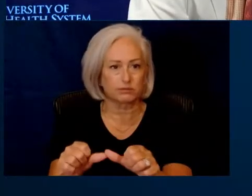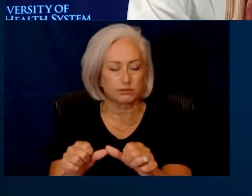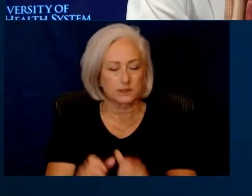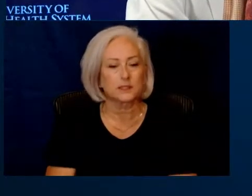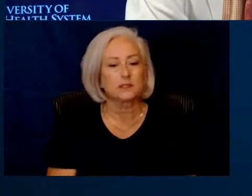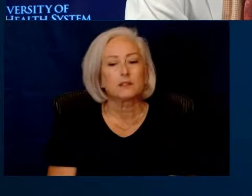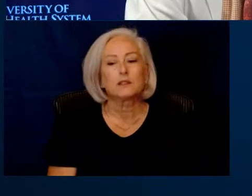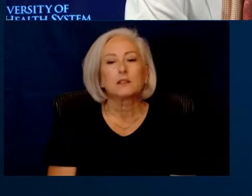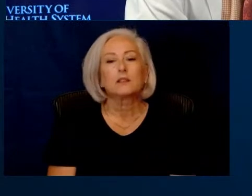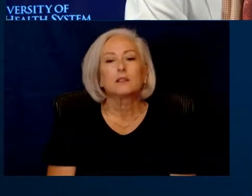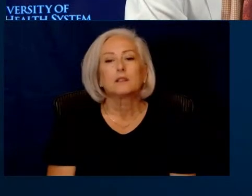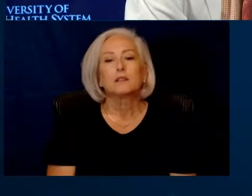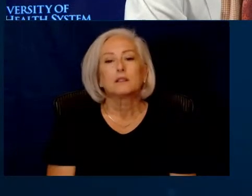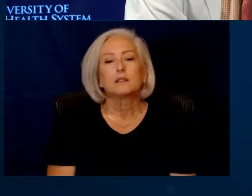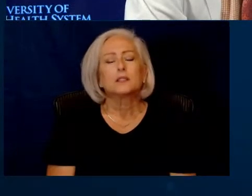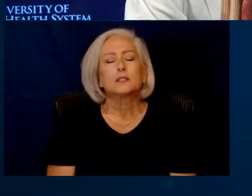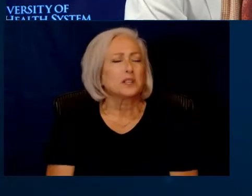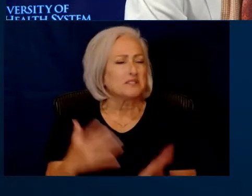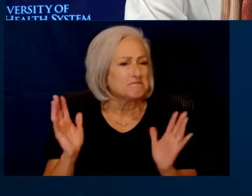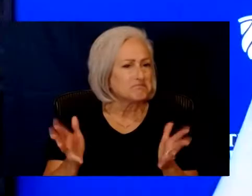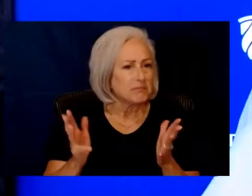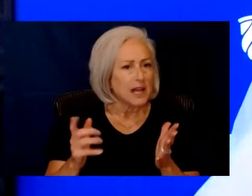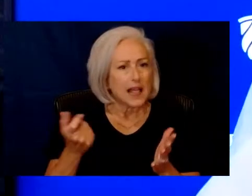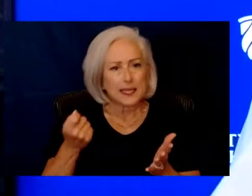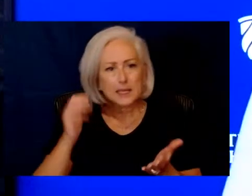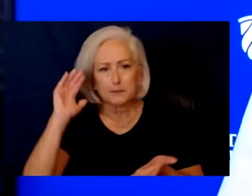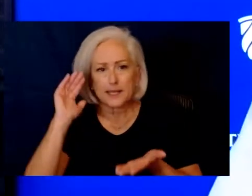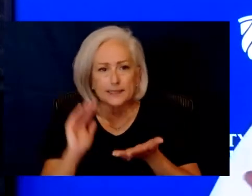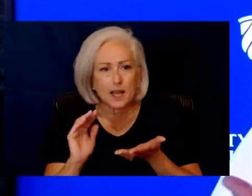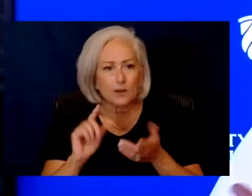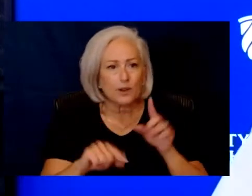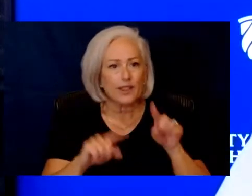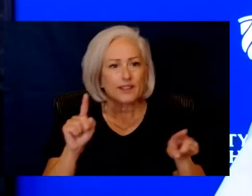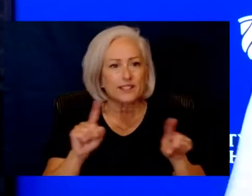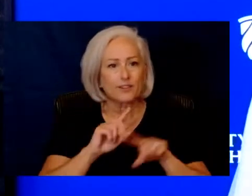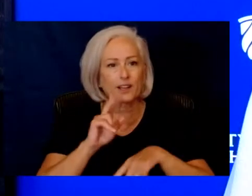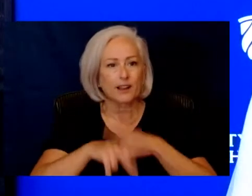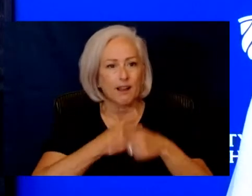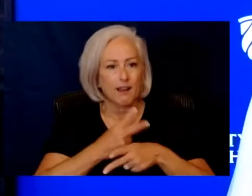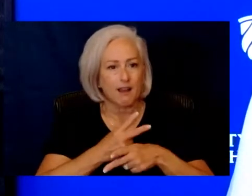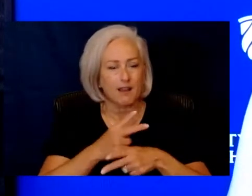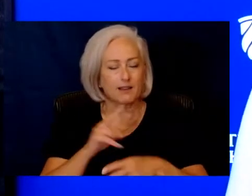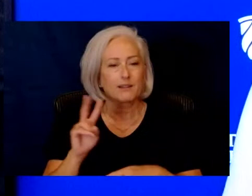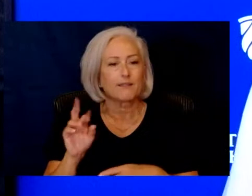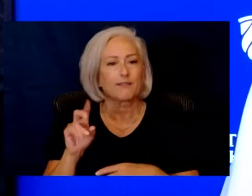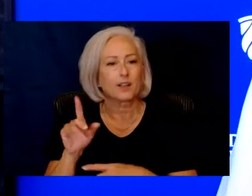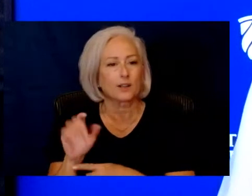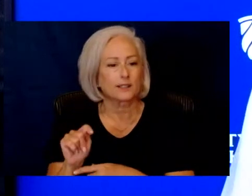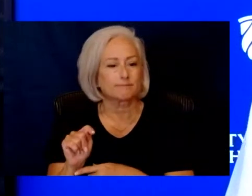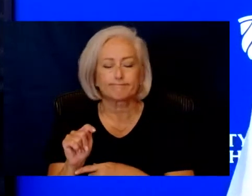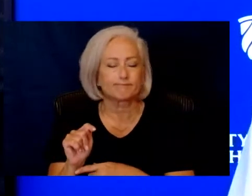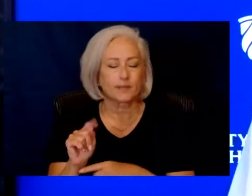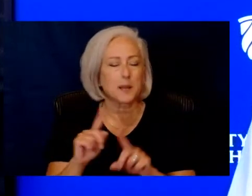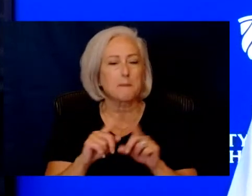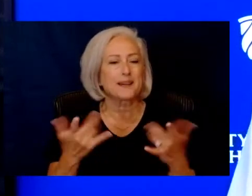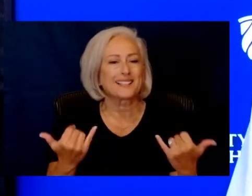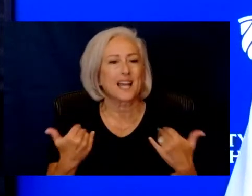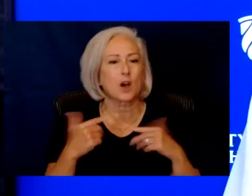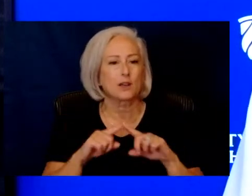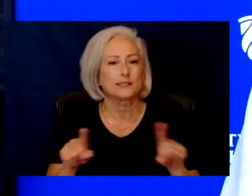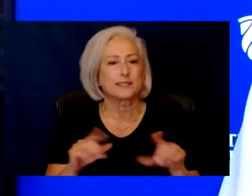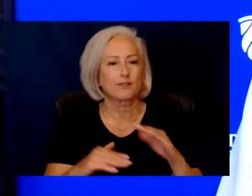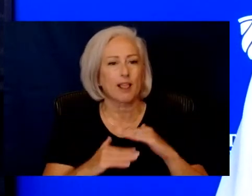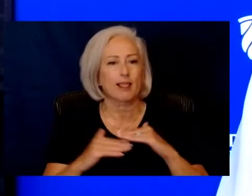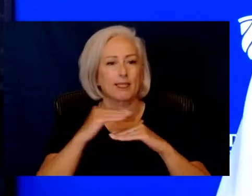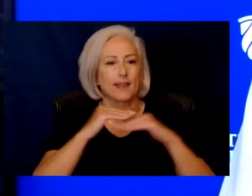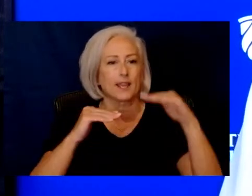of maybe there's some reduction with certain variants, but also we have these layers of this immunity now from vaccination and previous